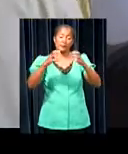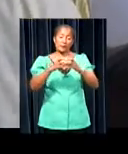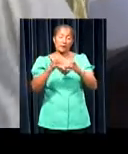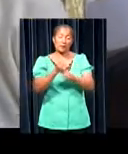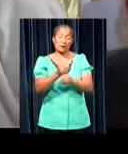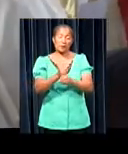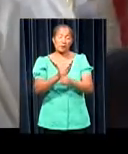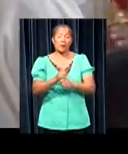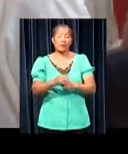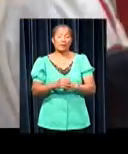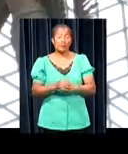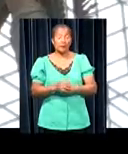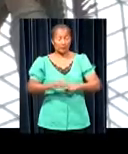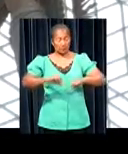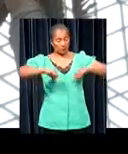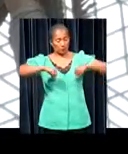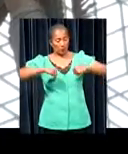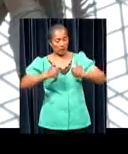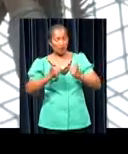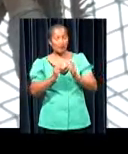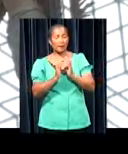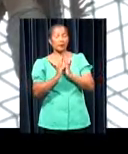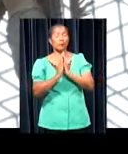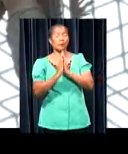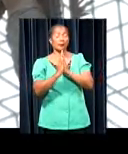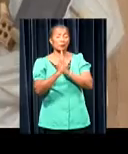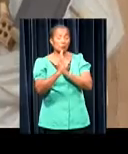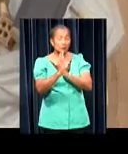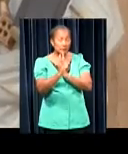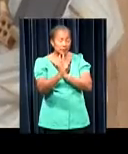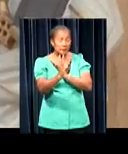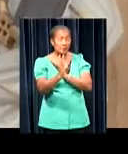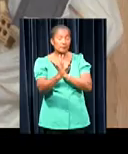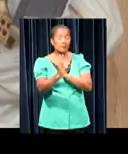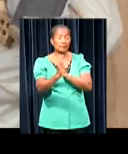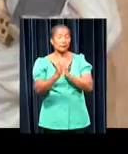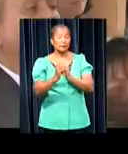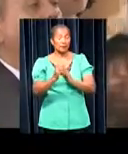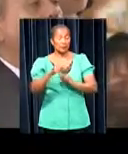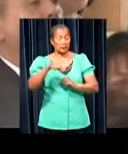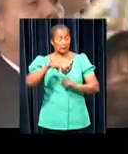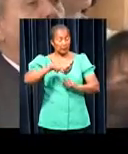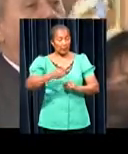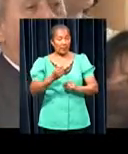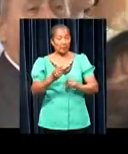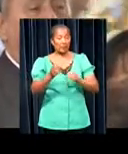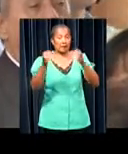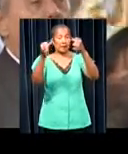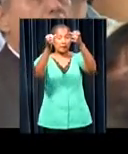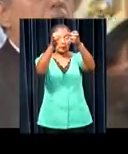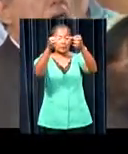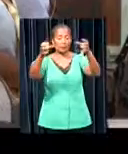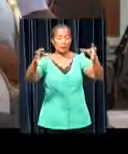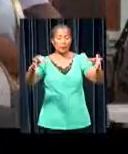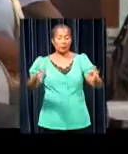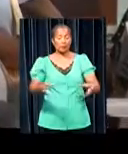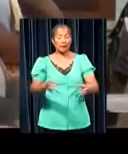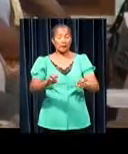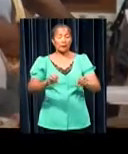the dedicated and talented Bishop Tjuni. Before the inauguration, there was a whole